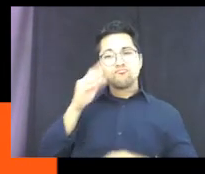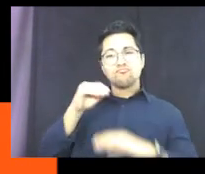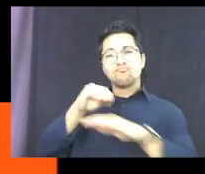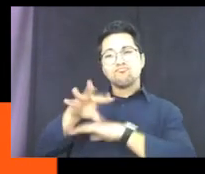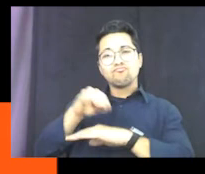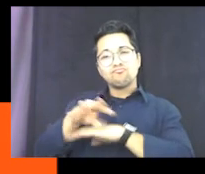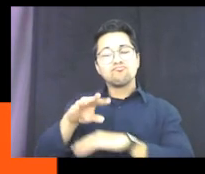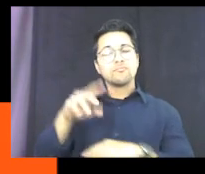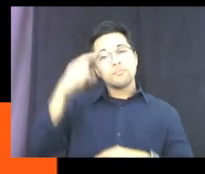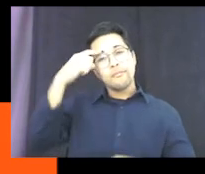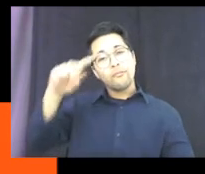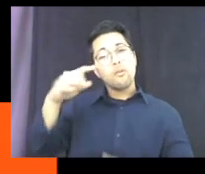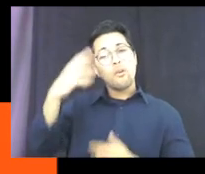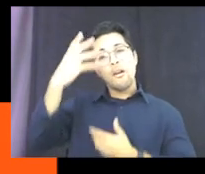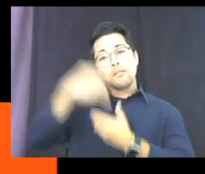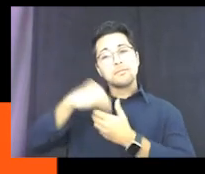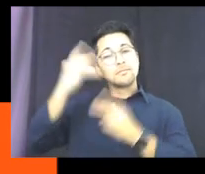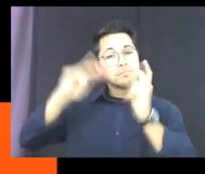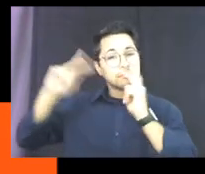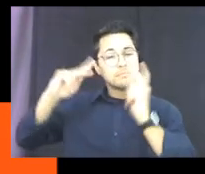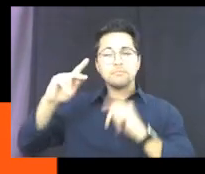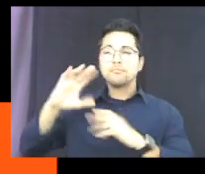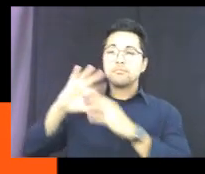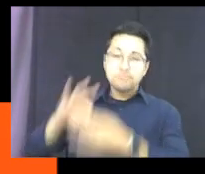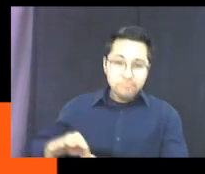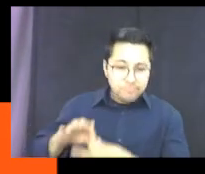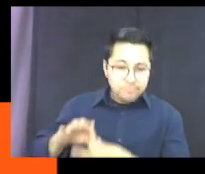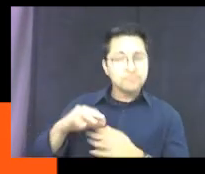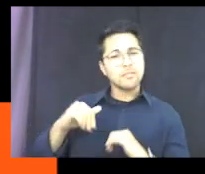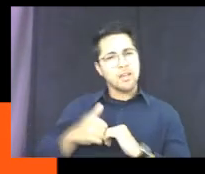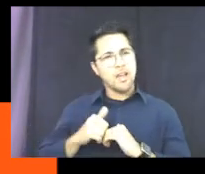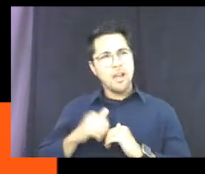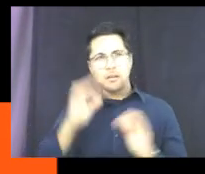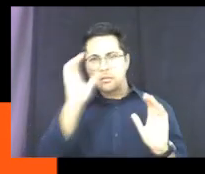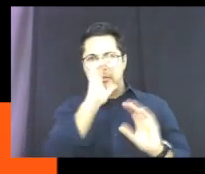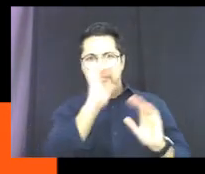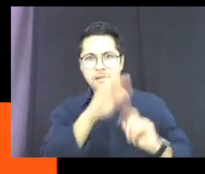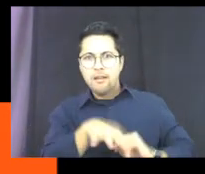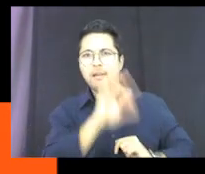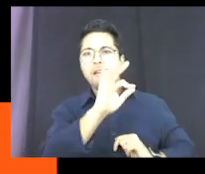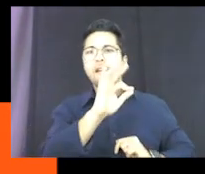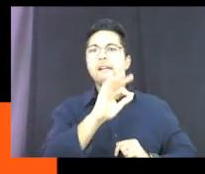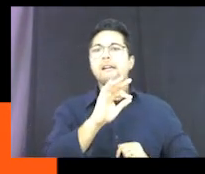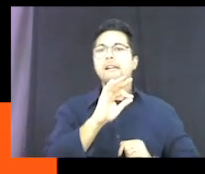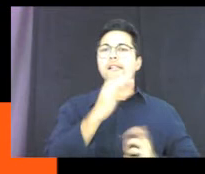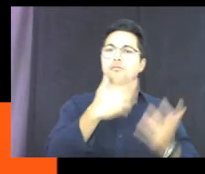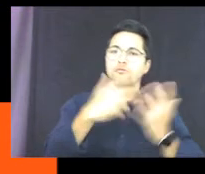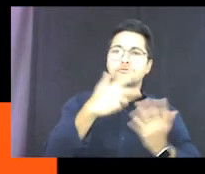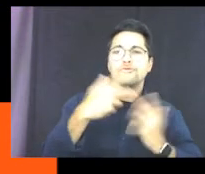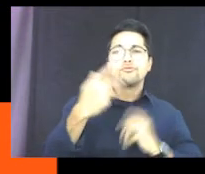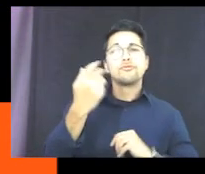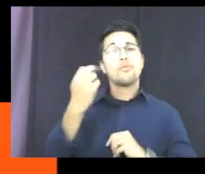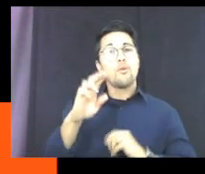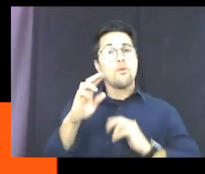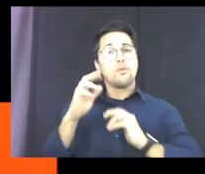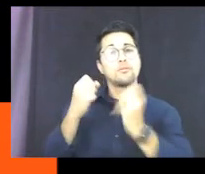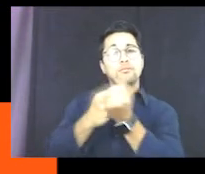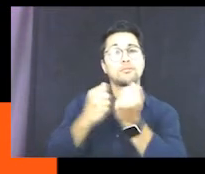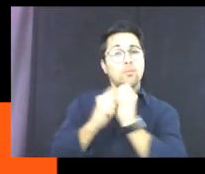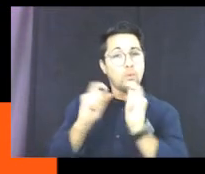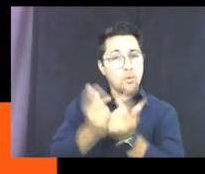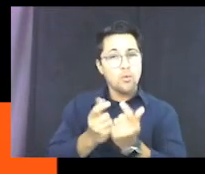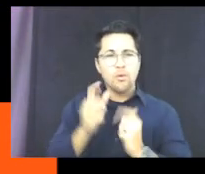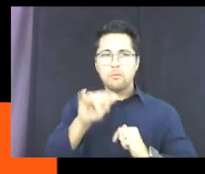advice for autistic people regarding how to find a social or support group that